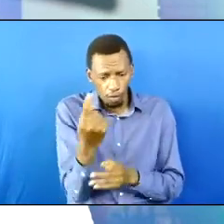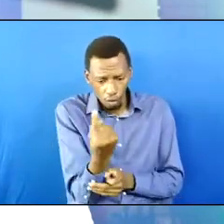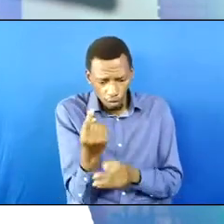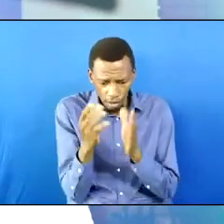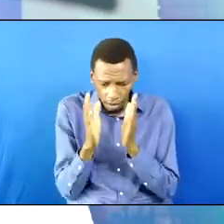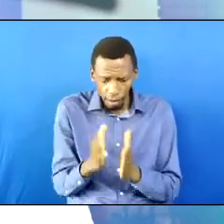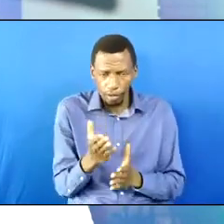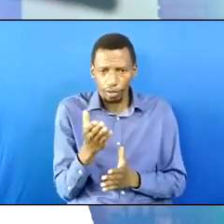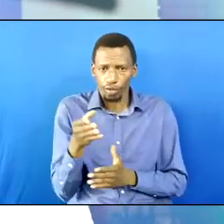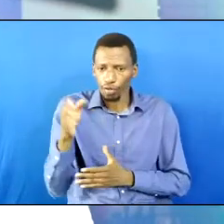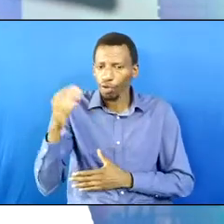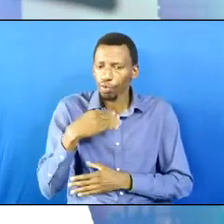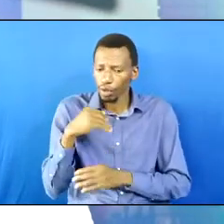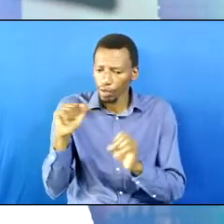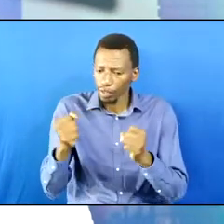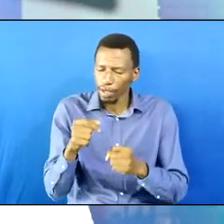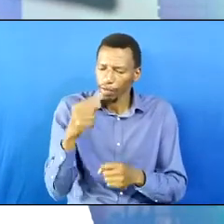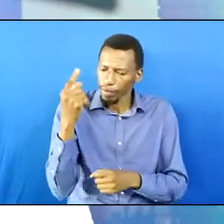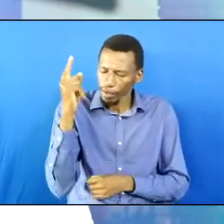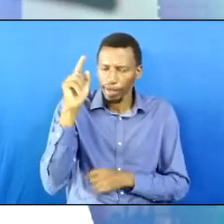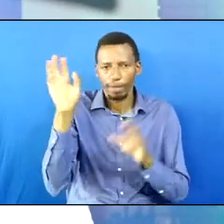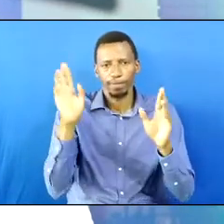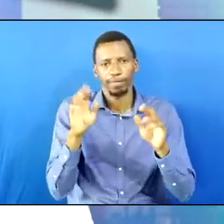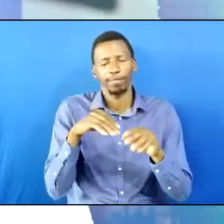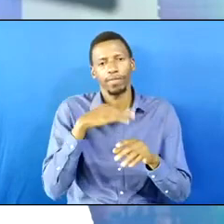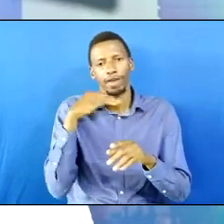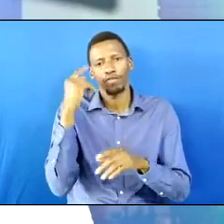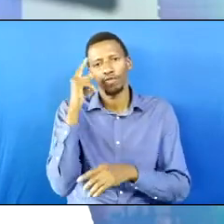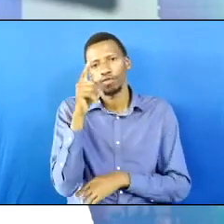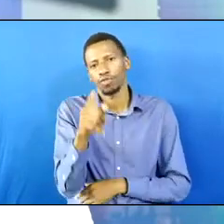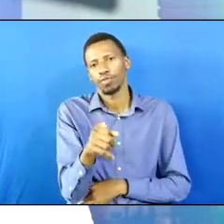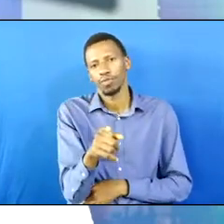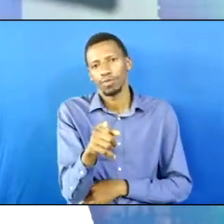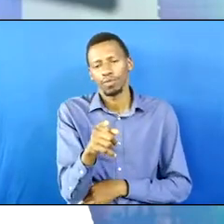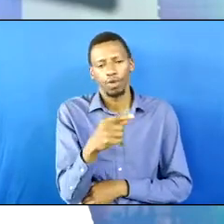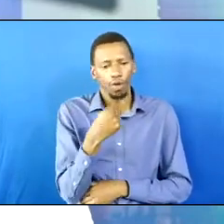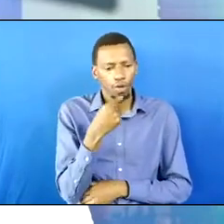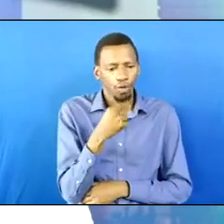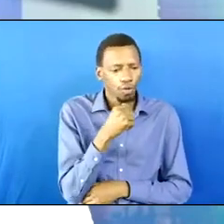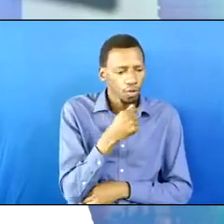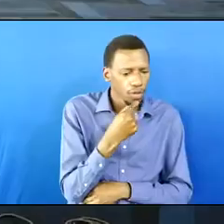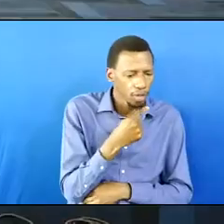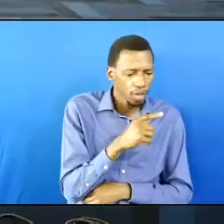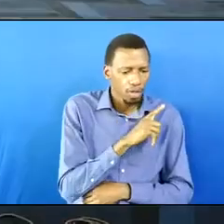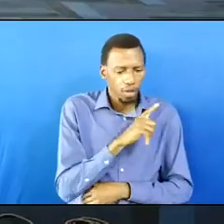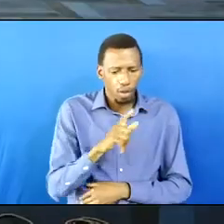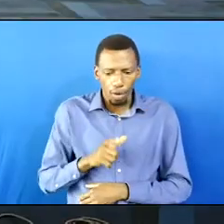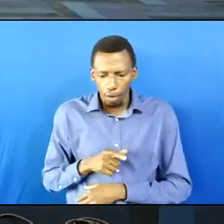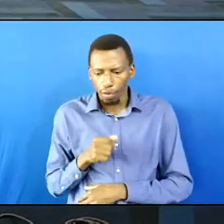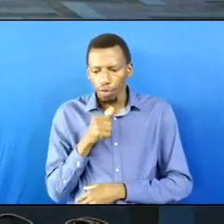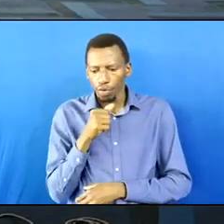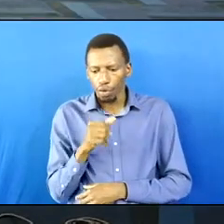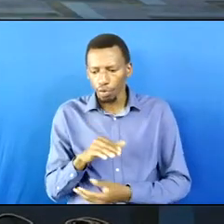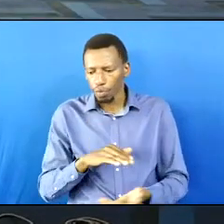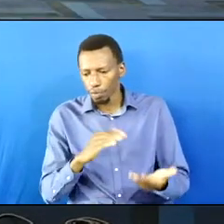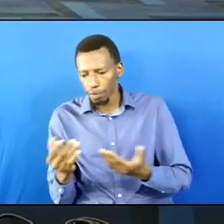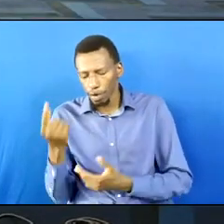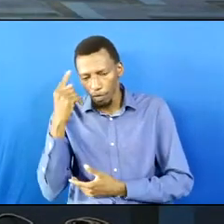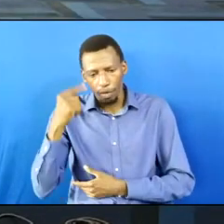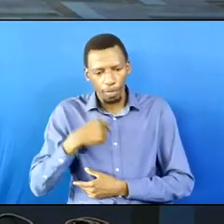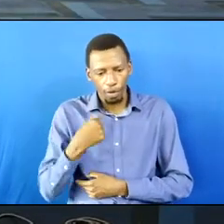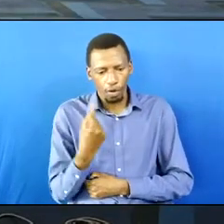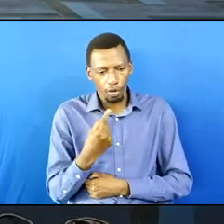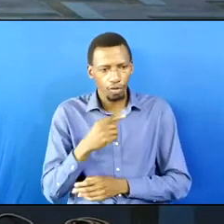earth to be saved. He could die for you. So don't try to say, no, he didn't die for me. He died for all these people in this church.